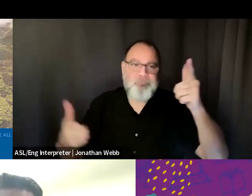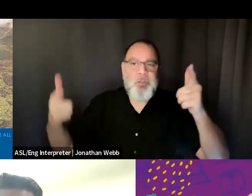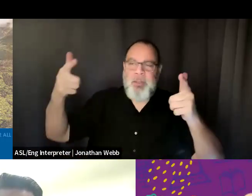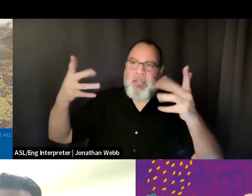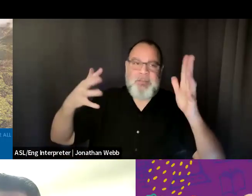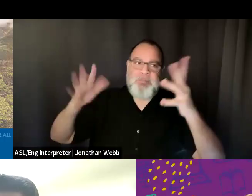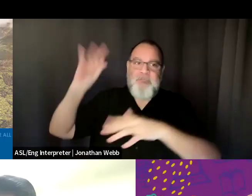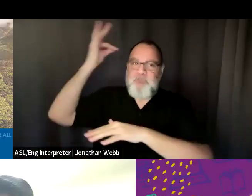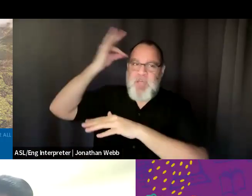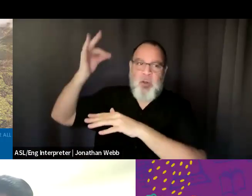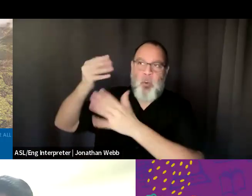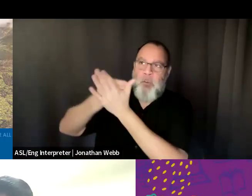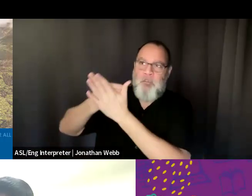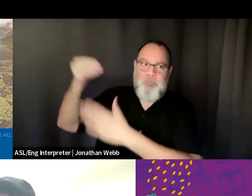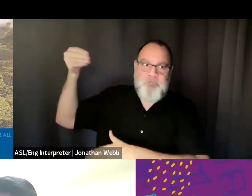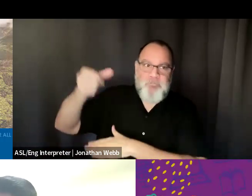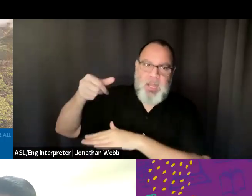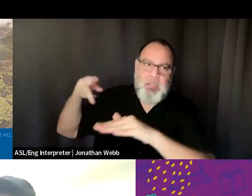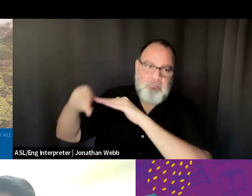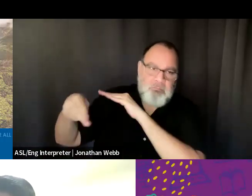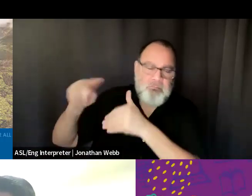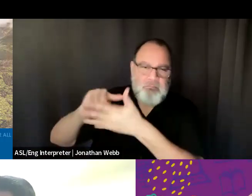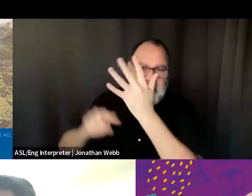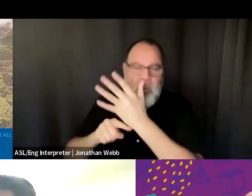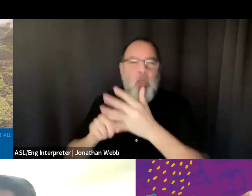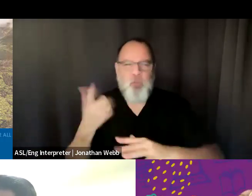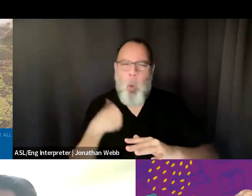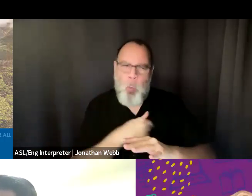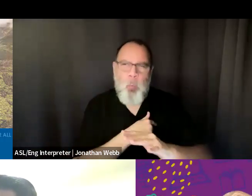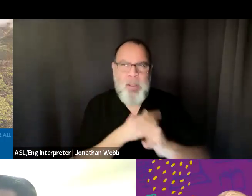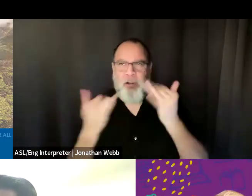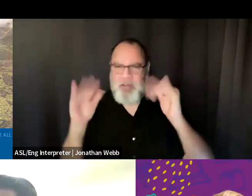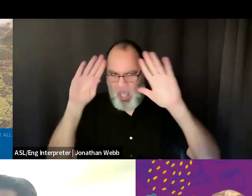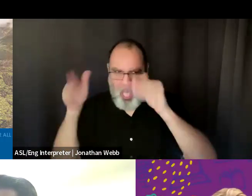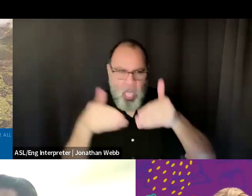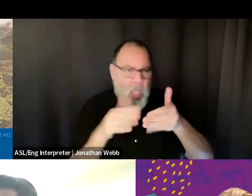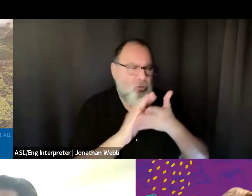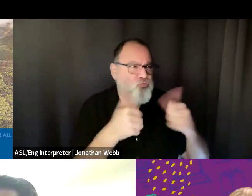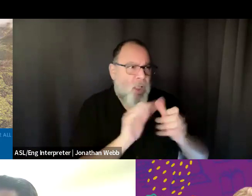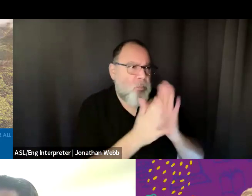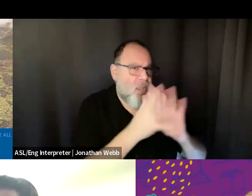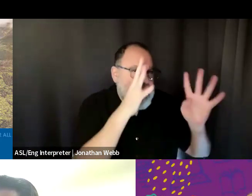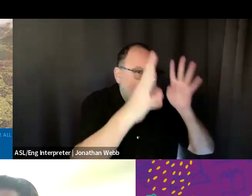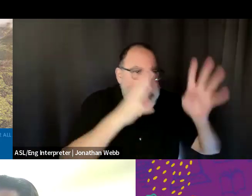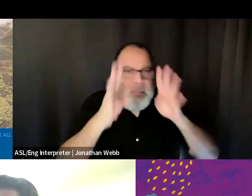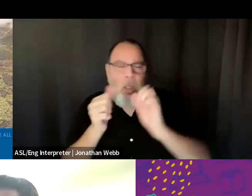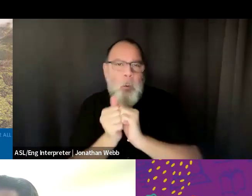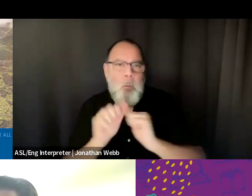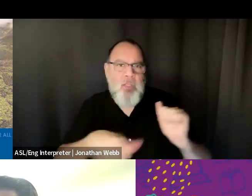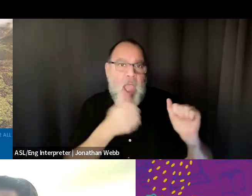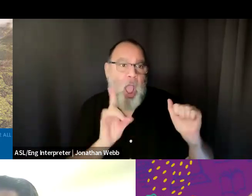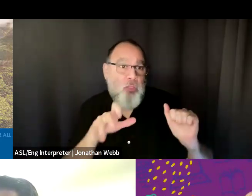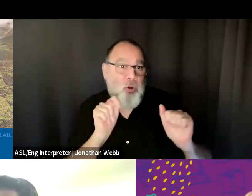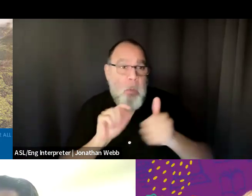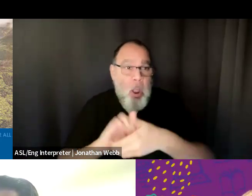funding changes. We're getting creative in partnerships with other departments as well. So currently we're launching a partnership